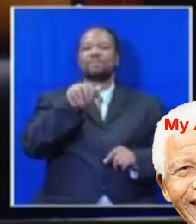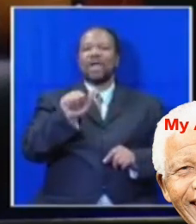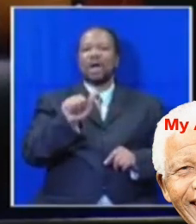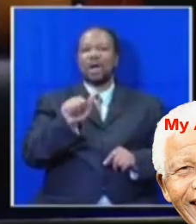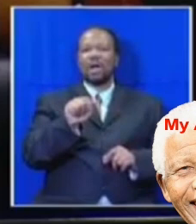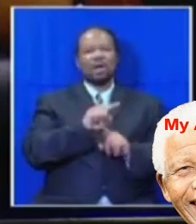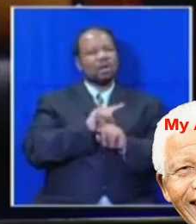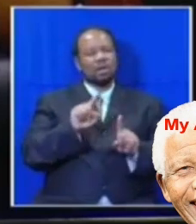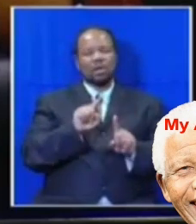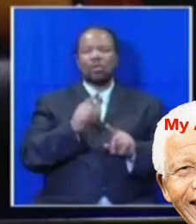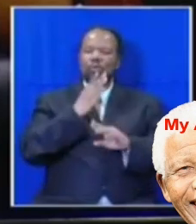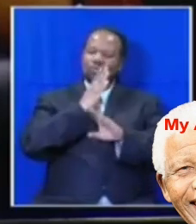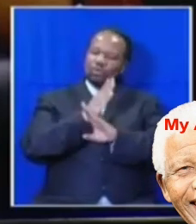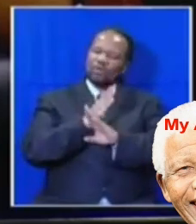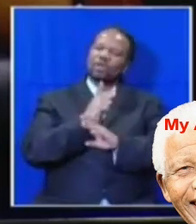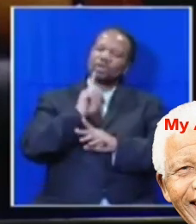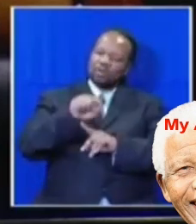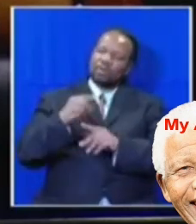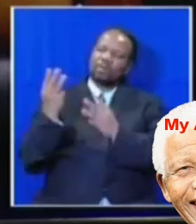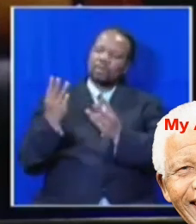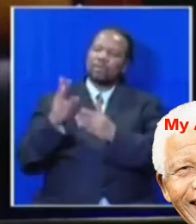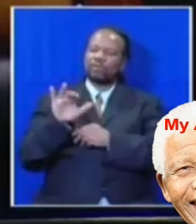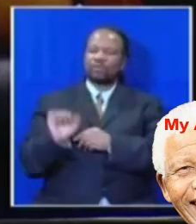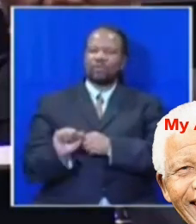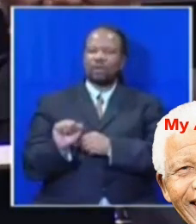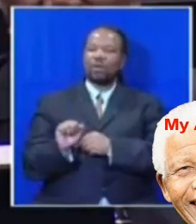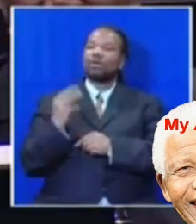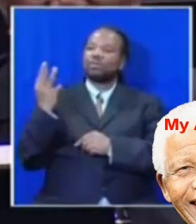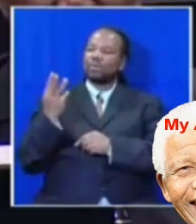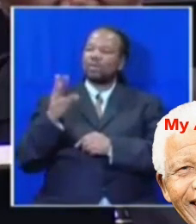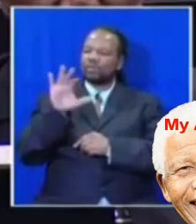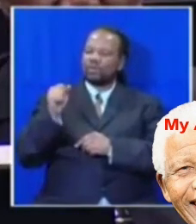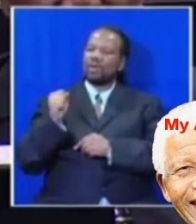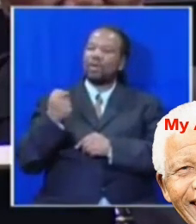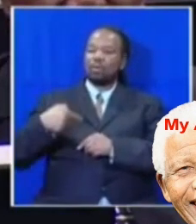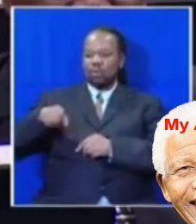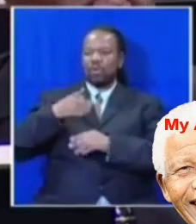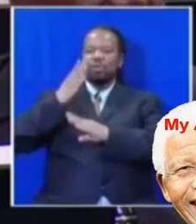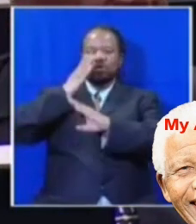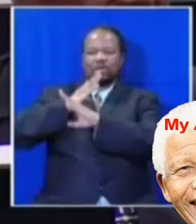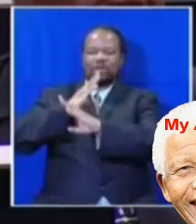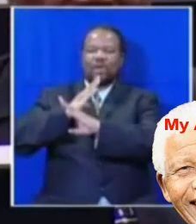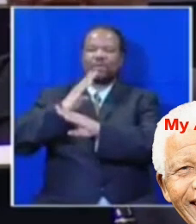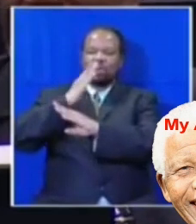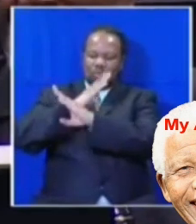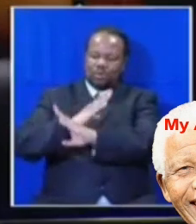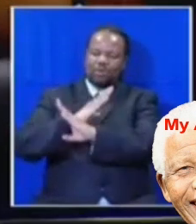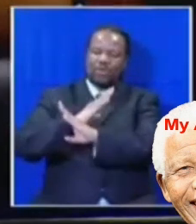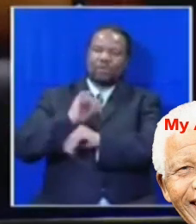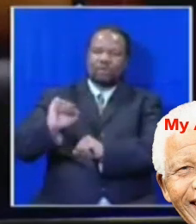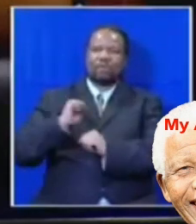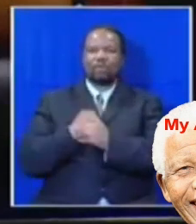you We please take your defend seat? people of South Africa. Honourable We member, will defend them. please take your seat. We will defend